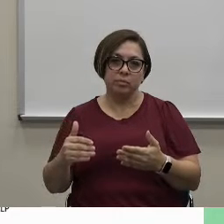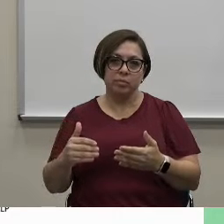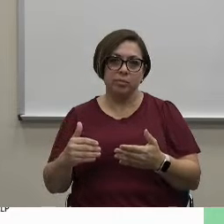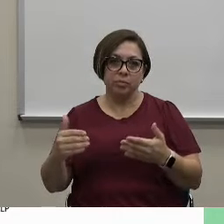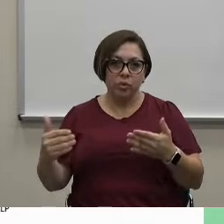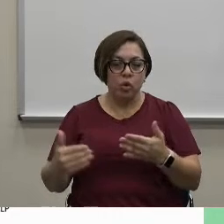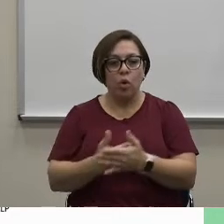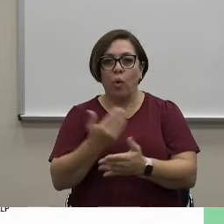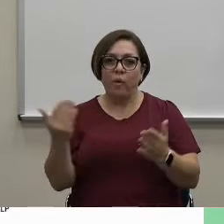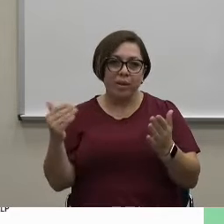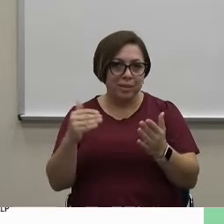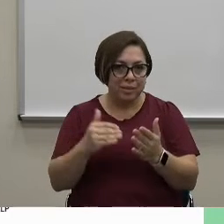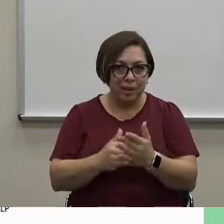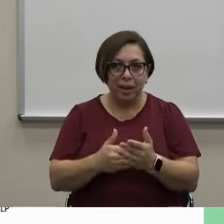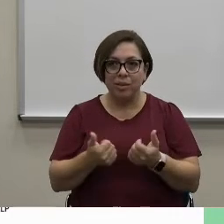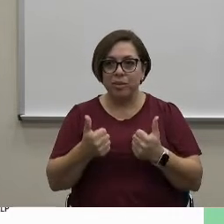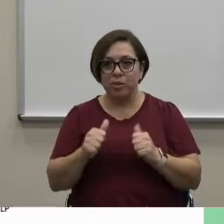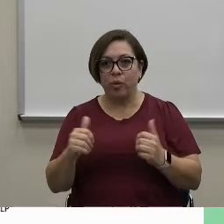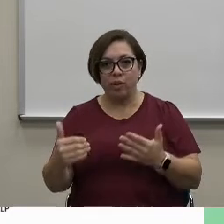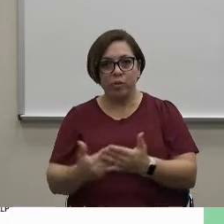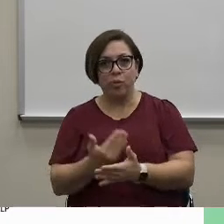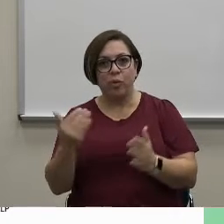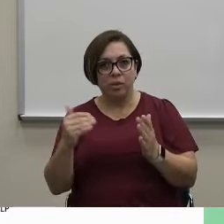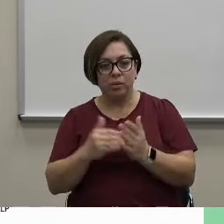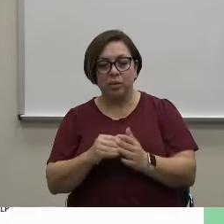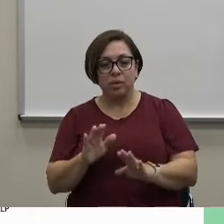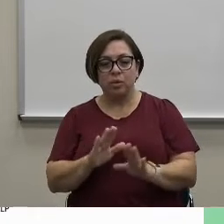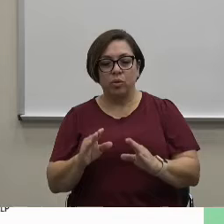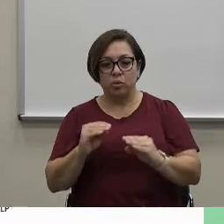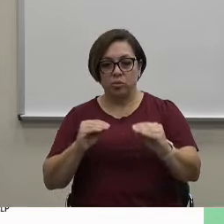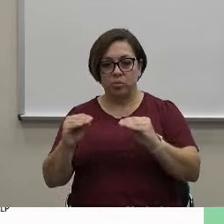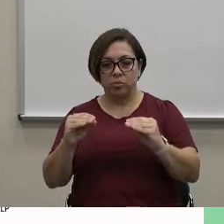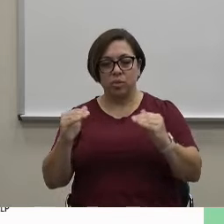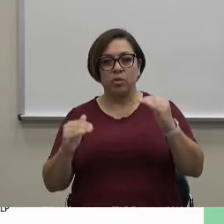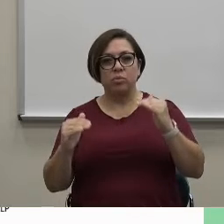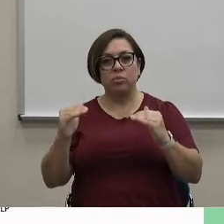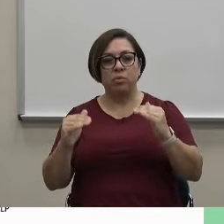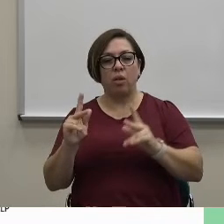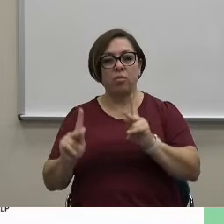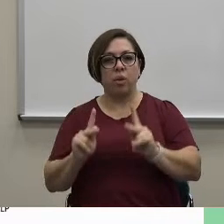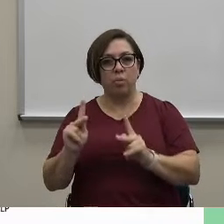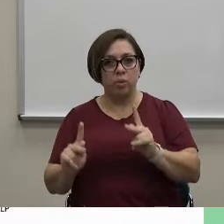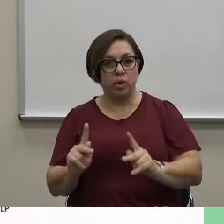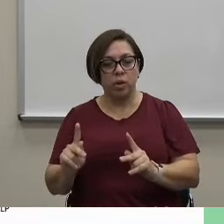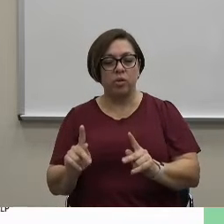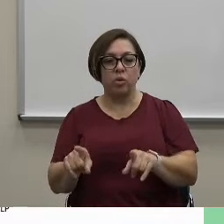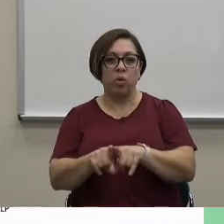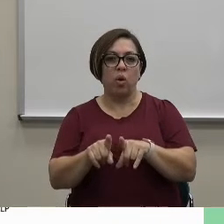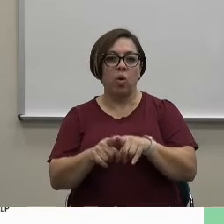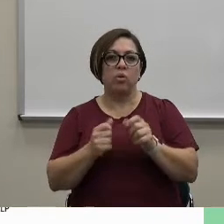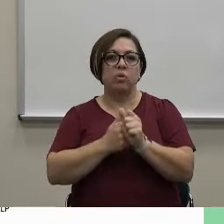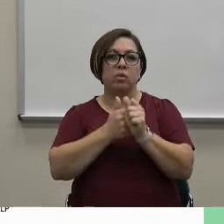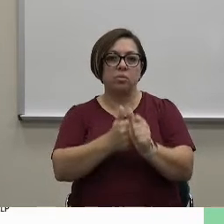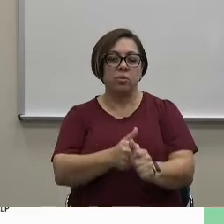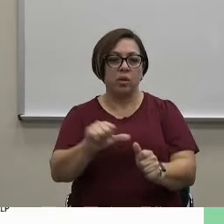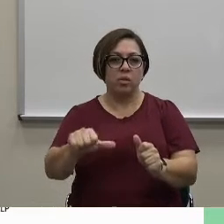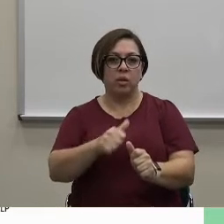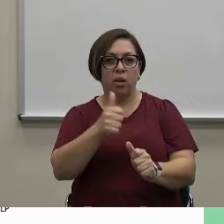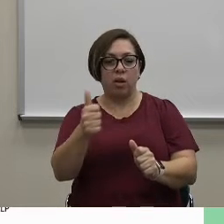maps, the current districts, and then adjusting them as necessary to rebalance that population while also complying with these other